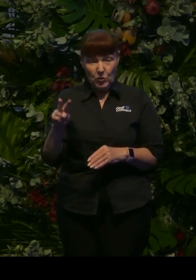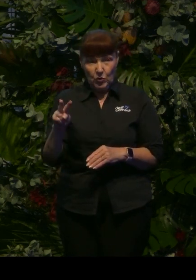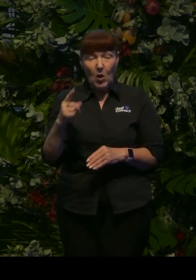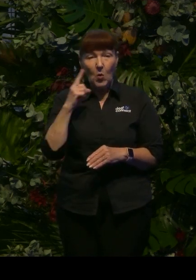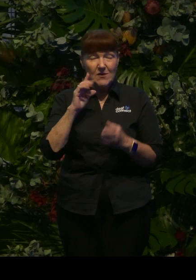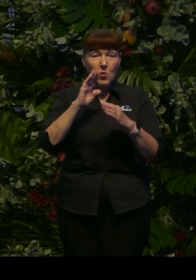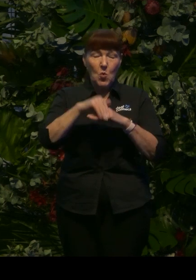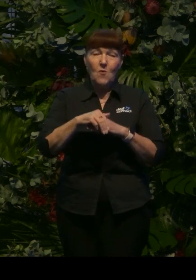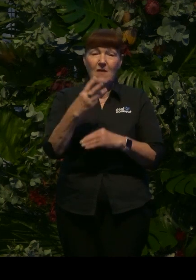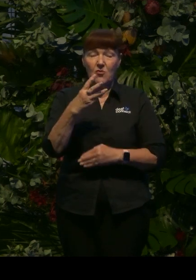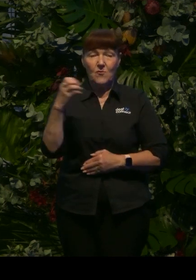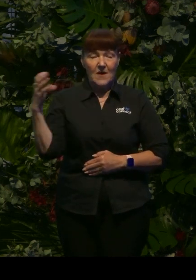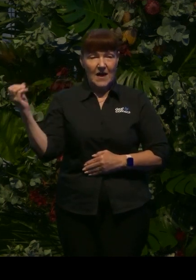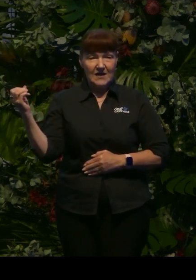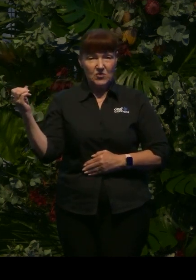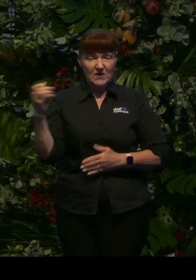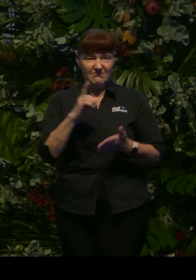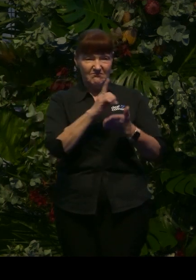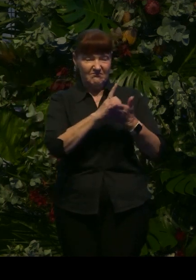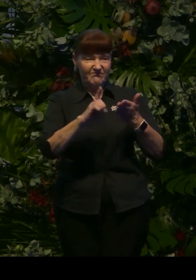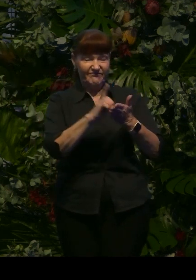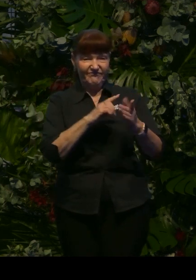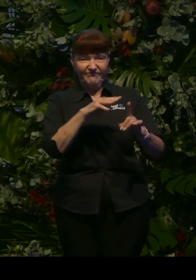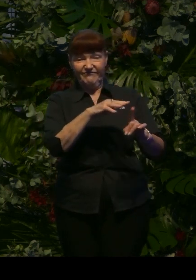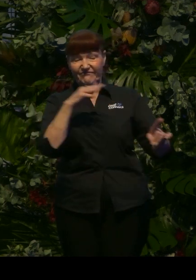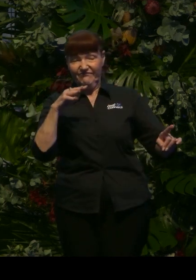over 300 discriminatory and